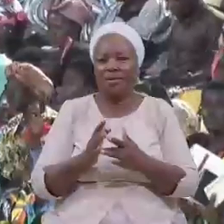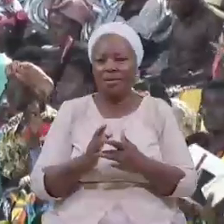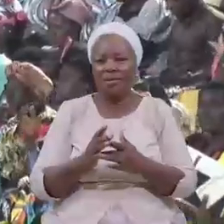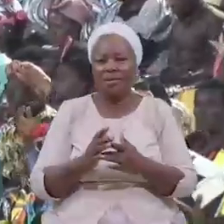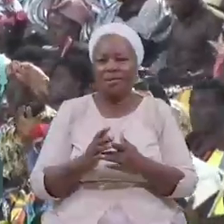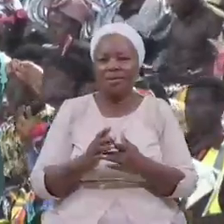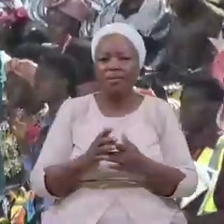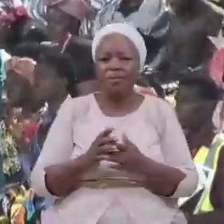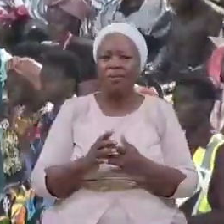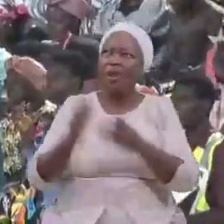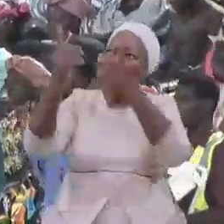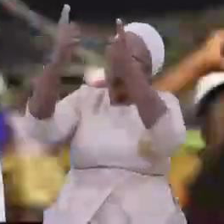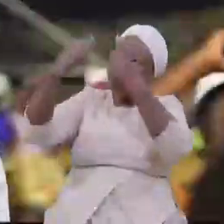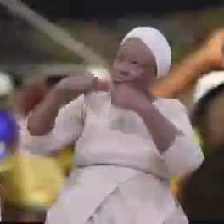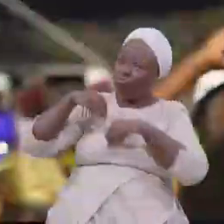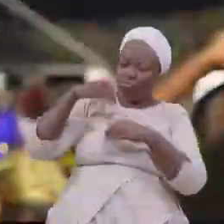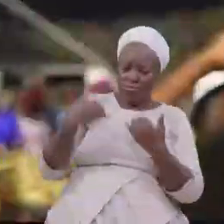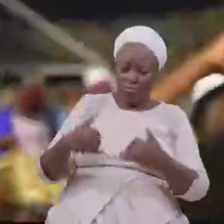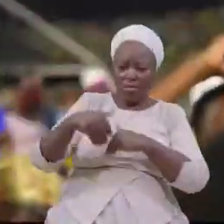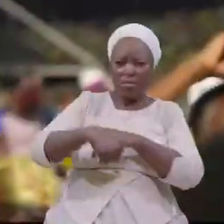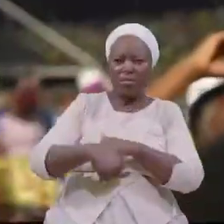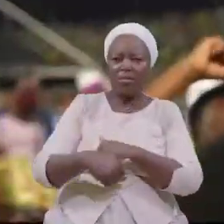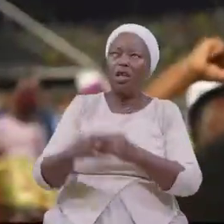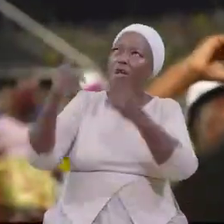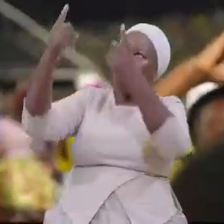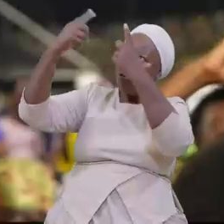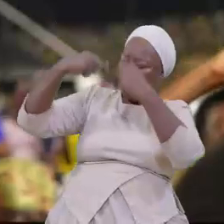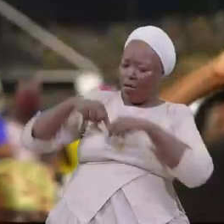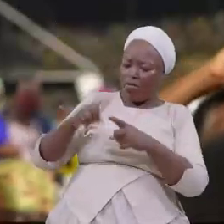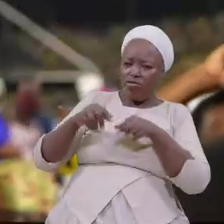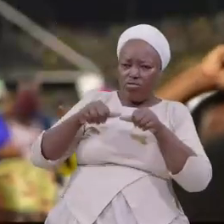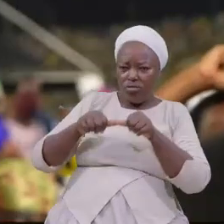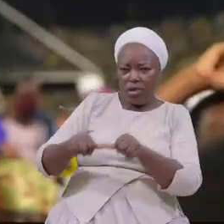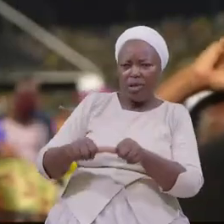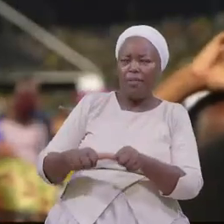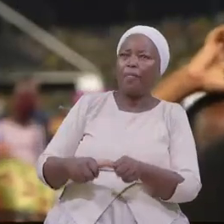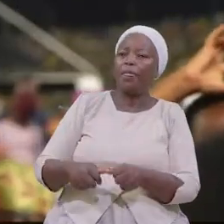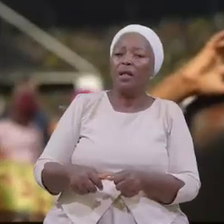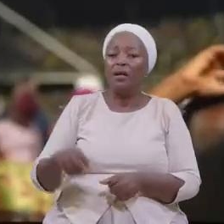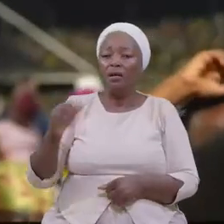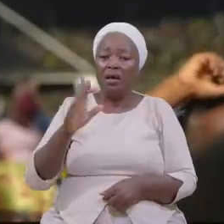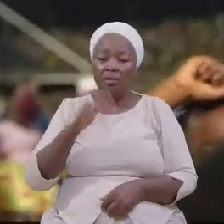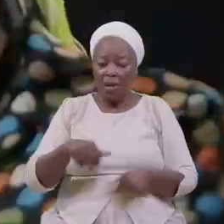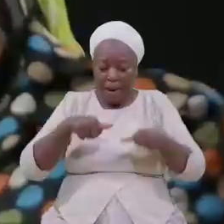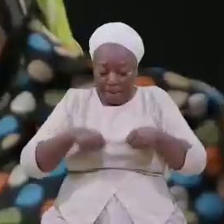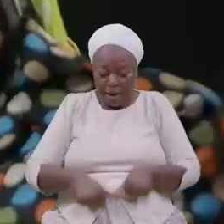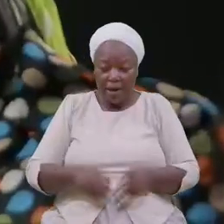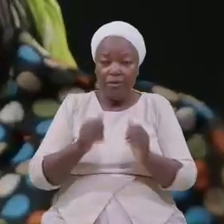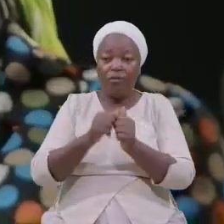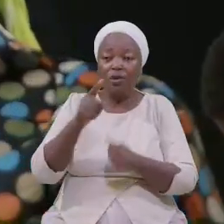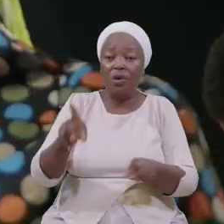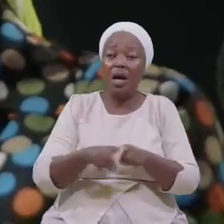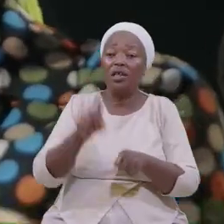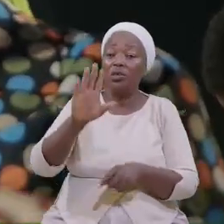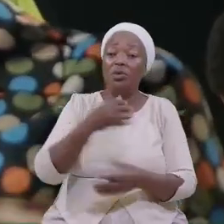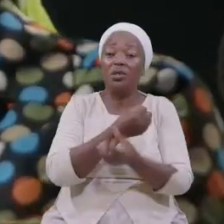Come in today. Come in to stay. will abide with you as your